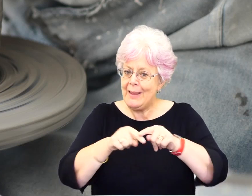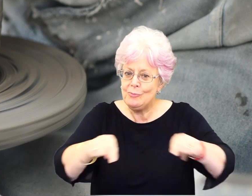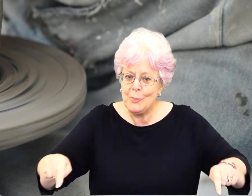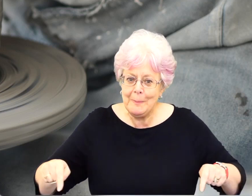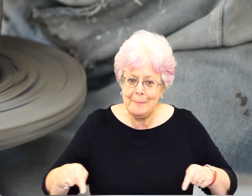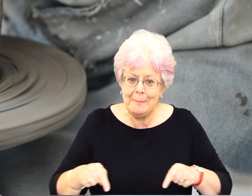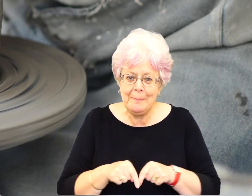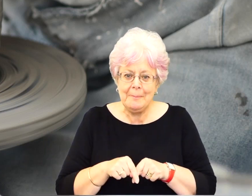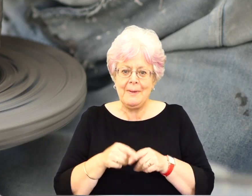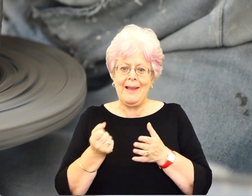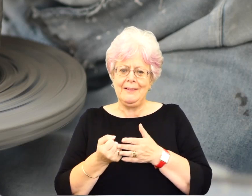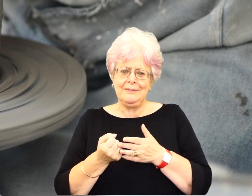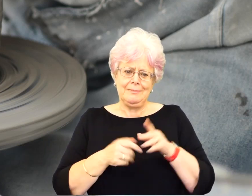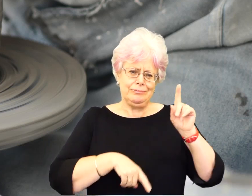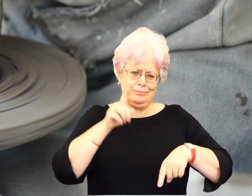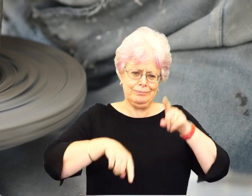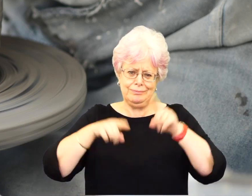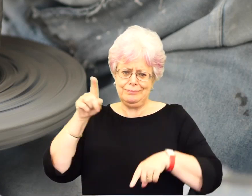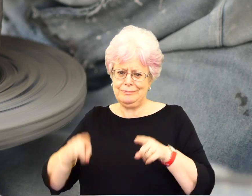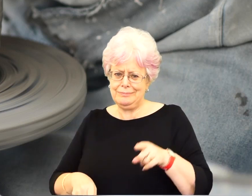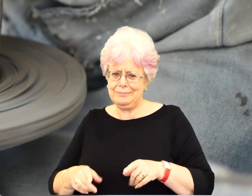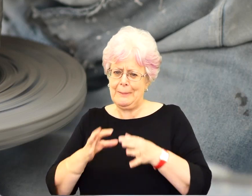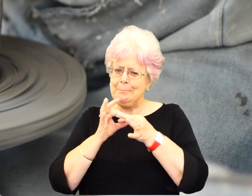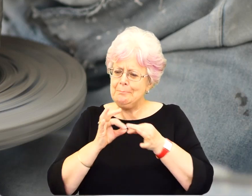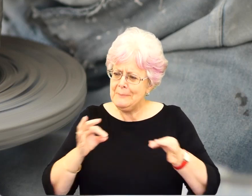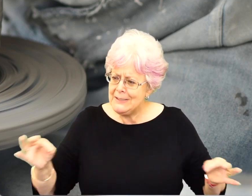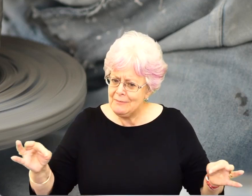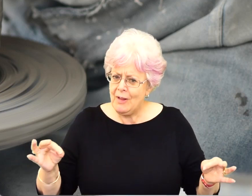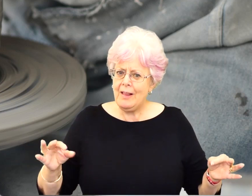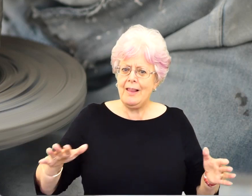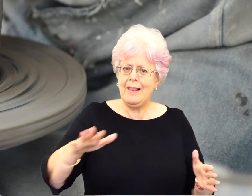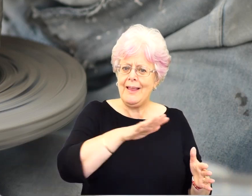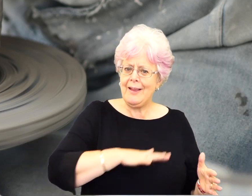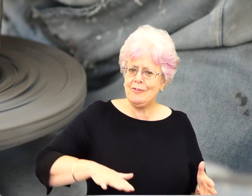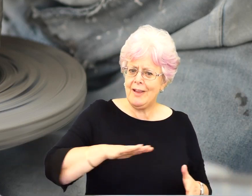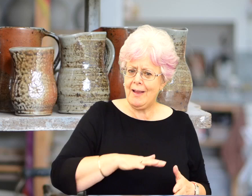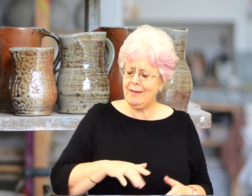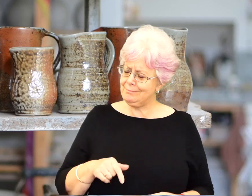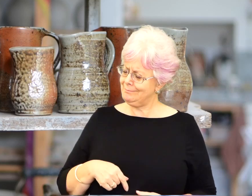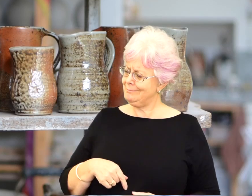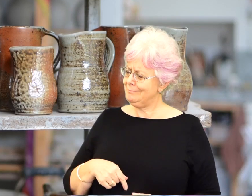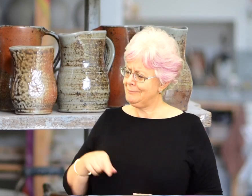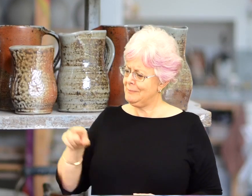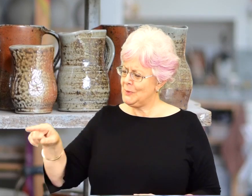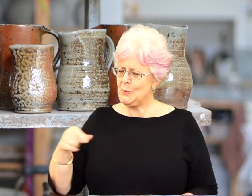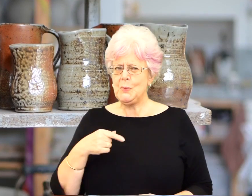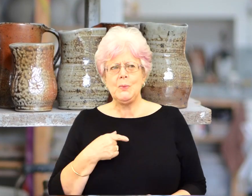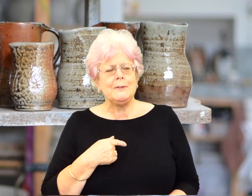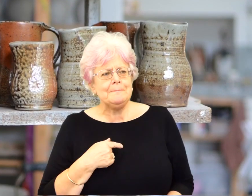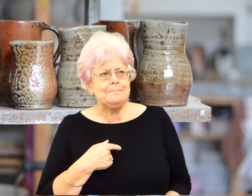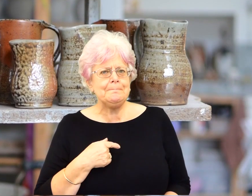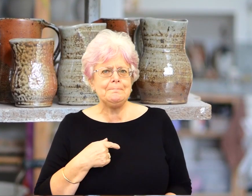wonderful outdoor spaces. An incredibly dynamic and peaceful place to be. Is it something that has